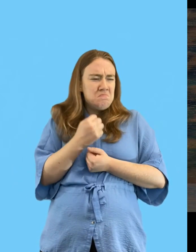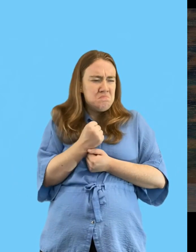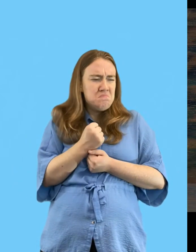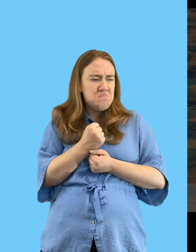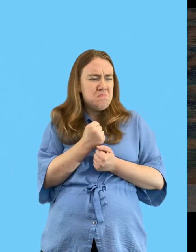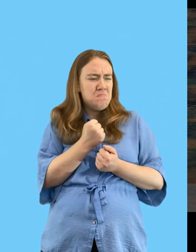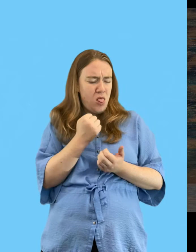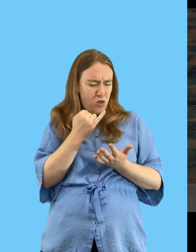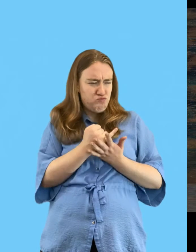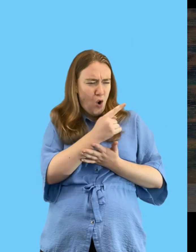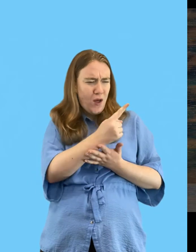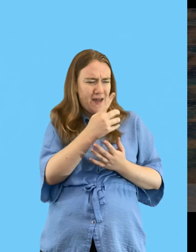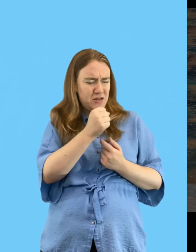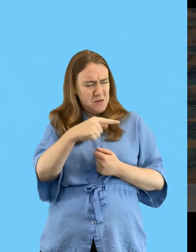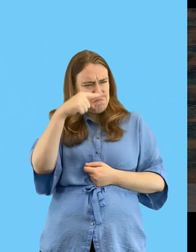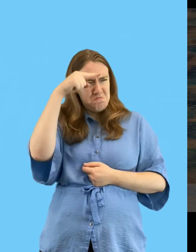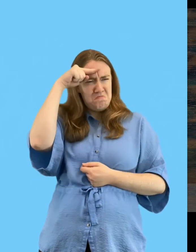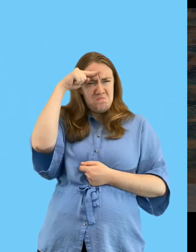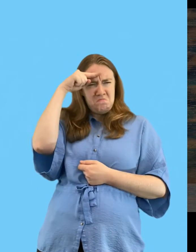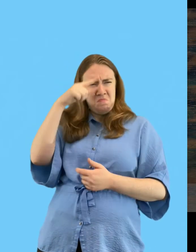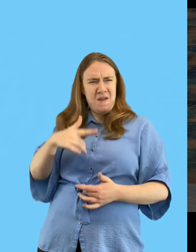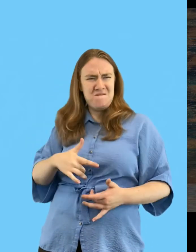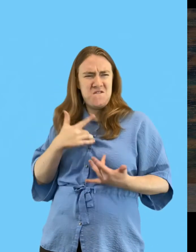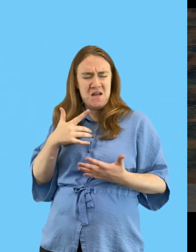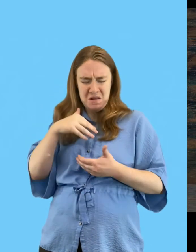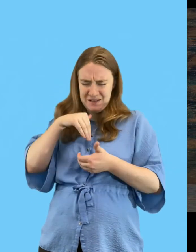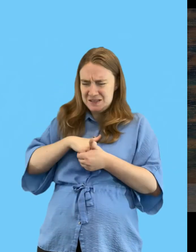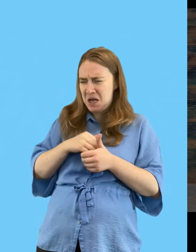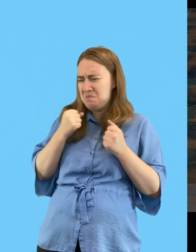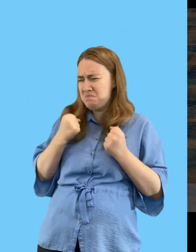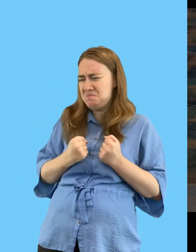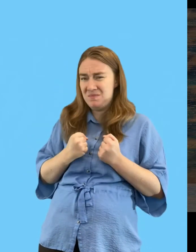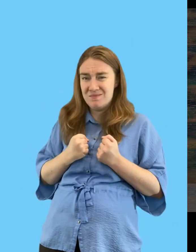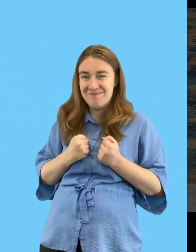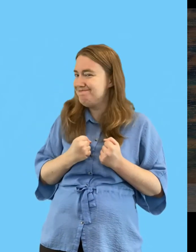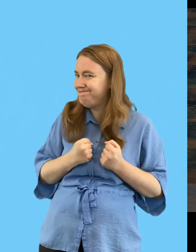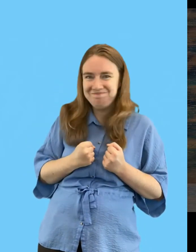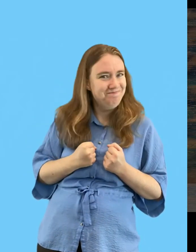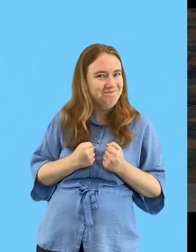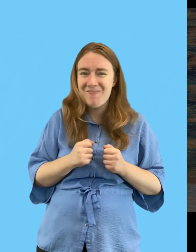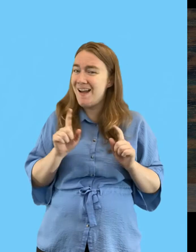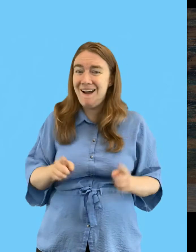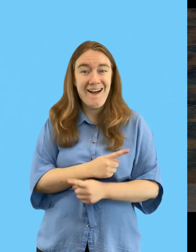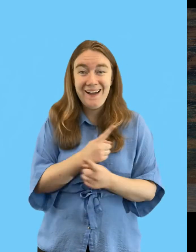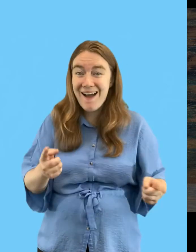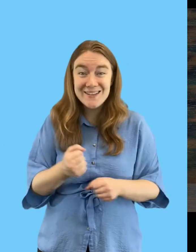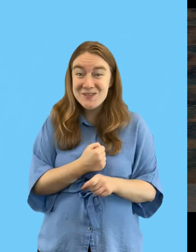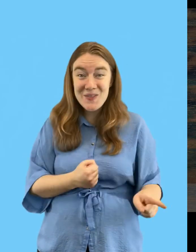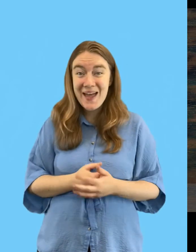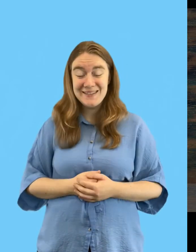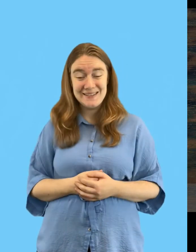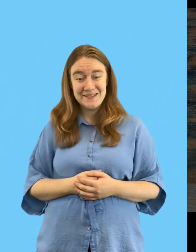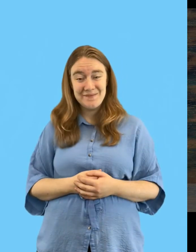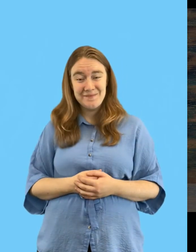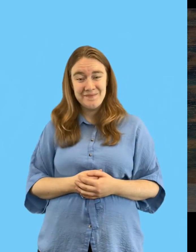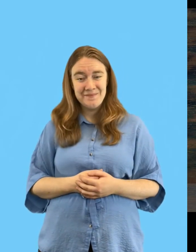fondle the wrong that someone has done to us and feel the bitterness. Another pastor said it's a case of